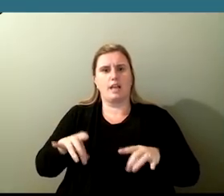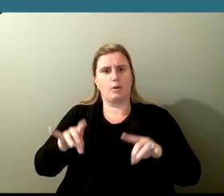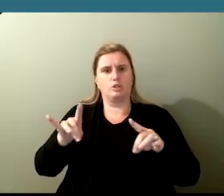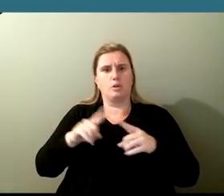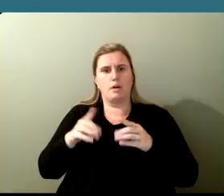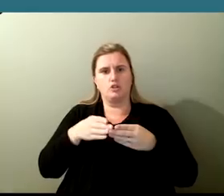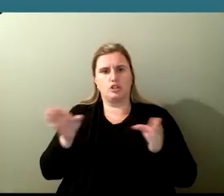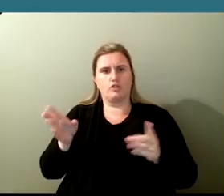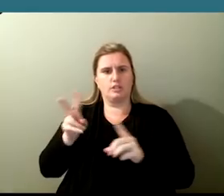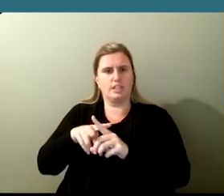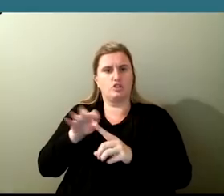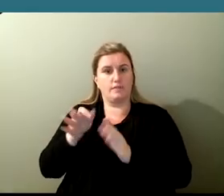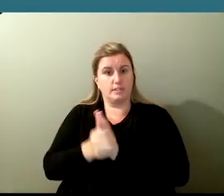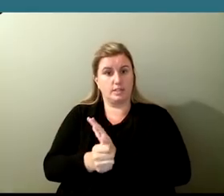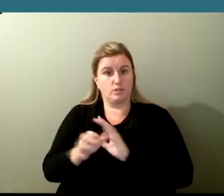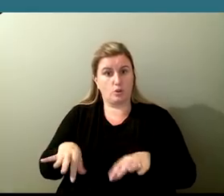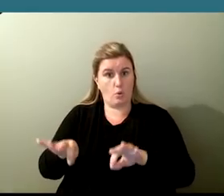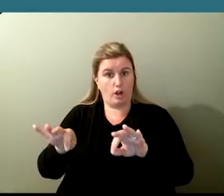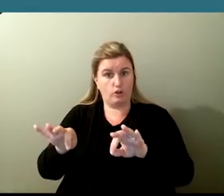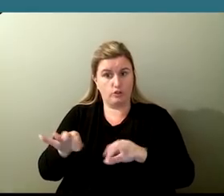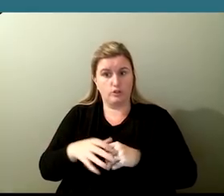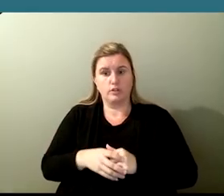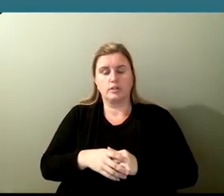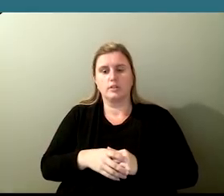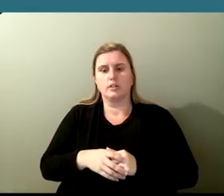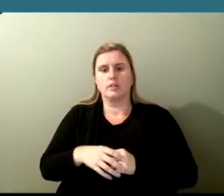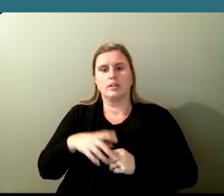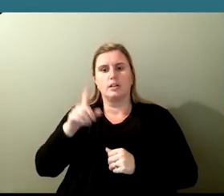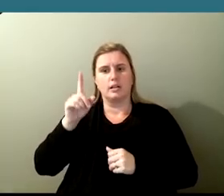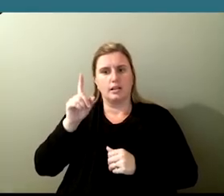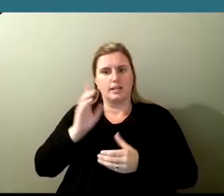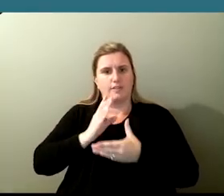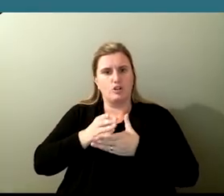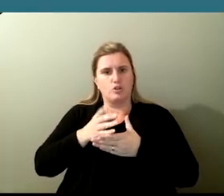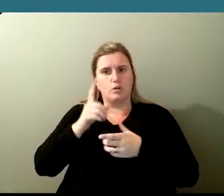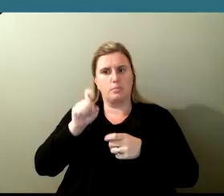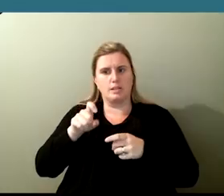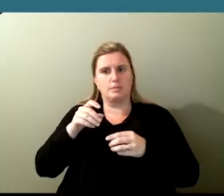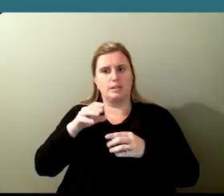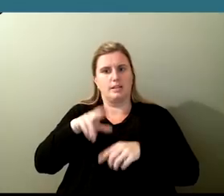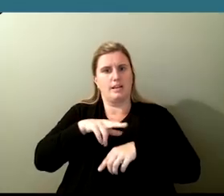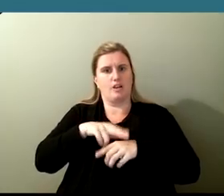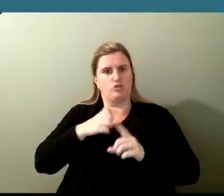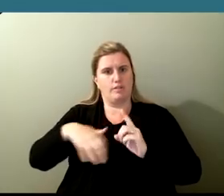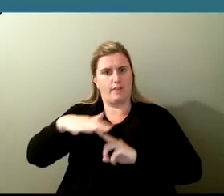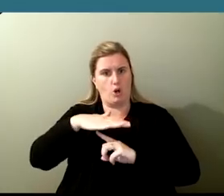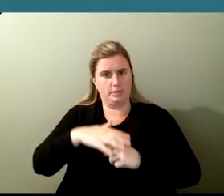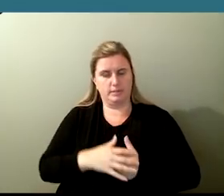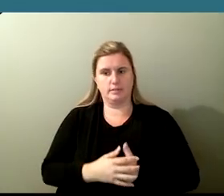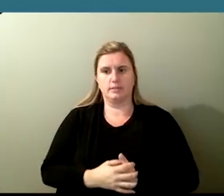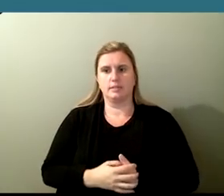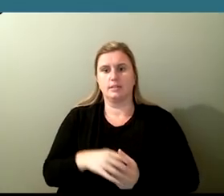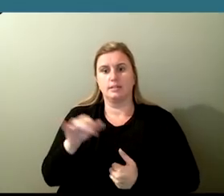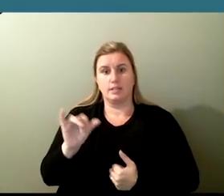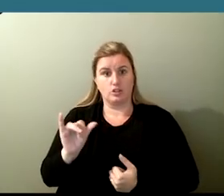the generalization of the skills acquired, these interventions must be delivered across relevant environments,